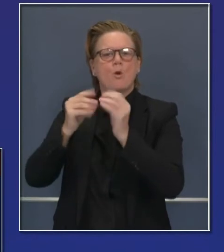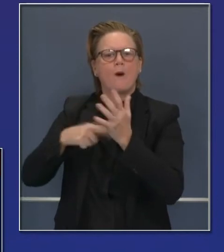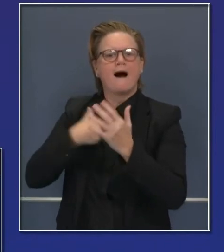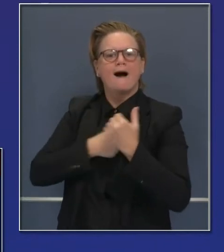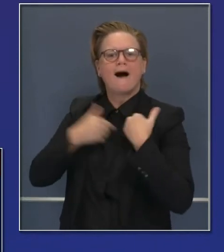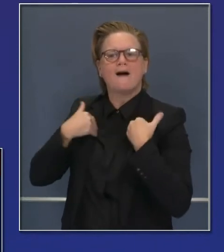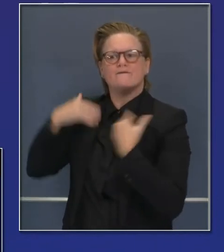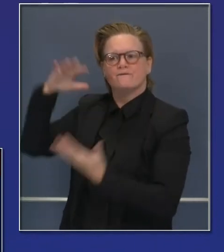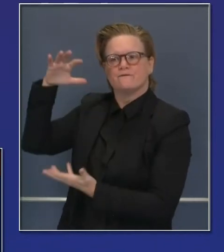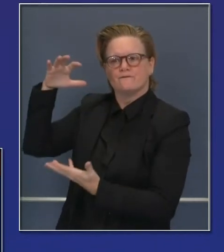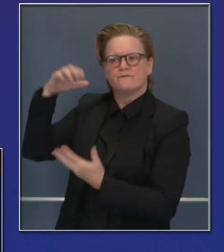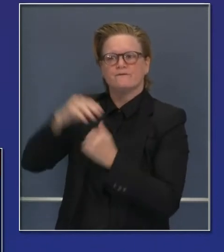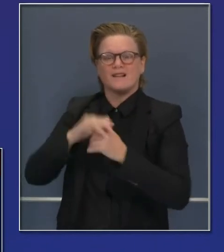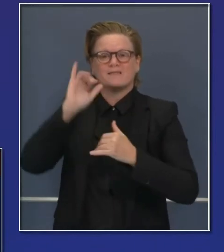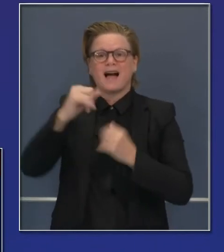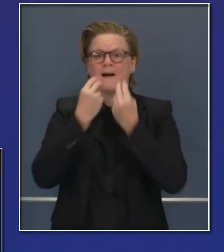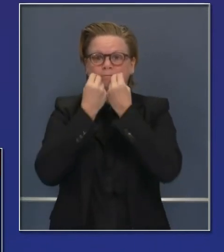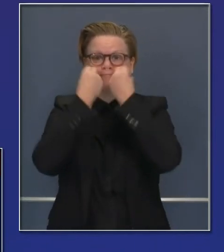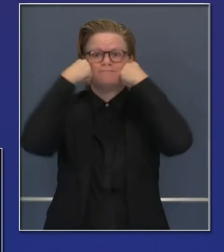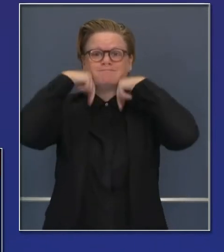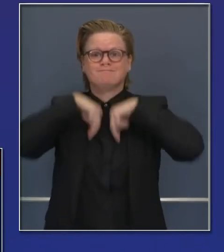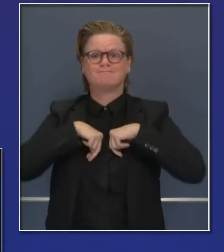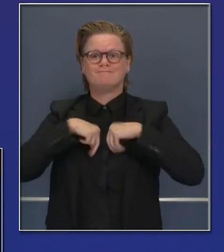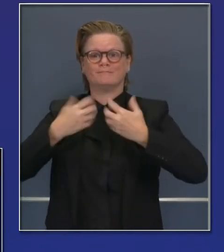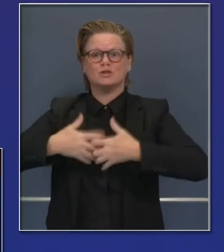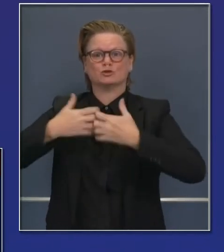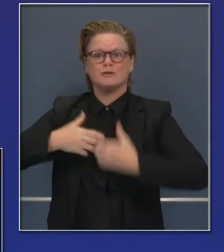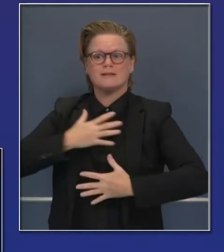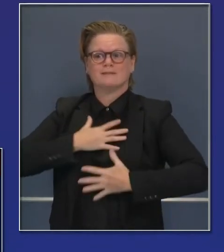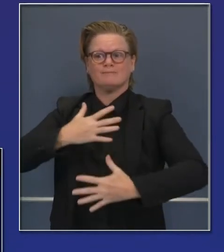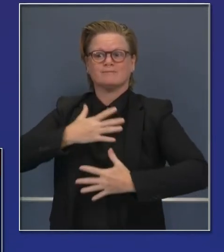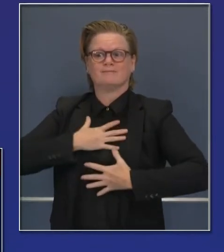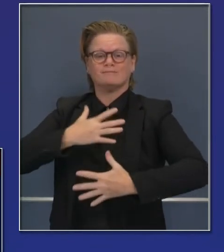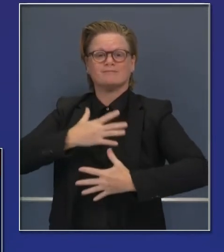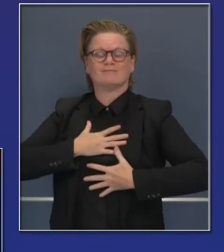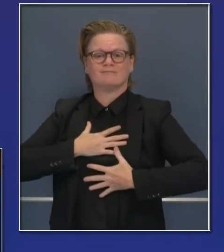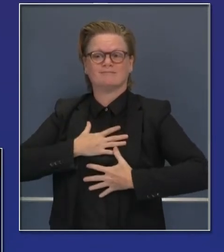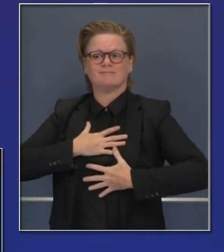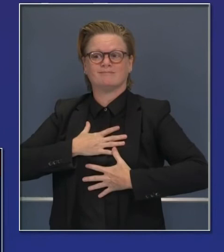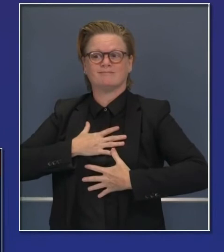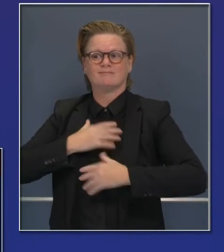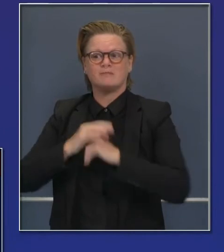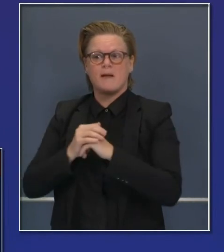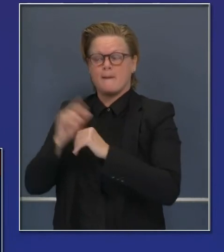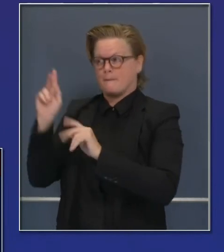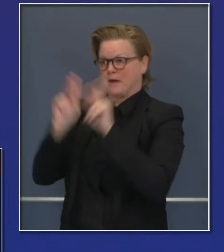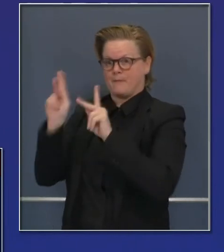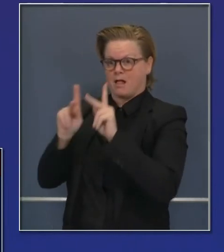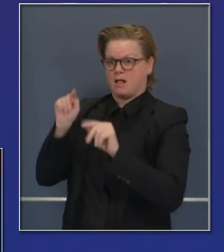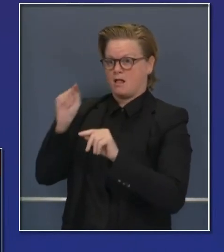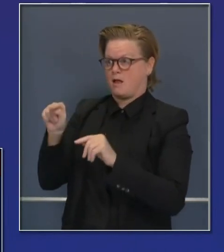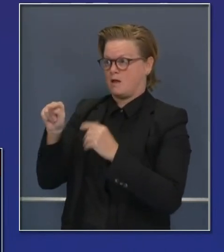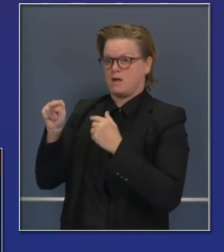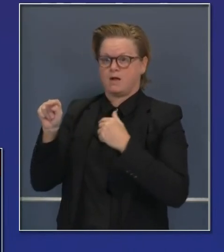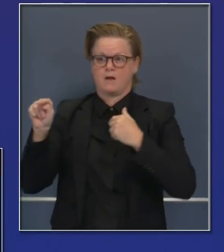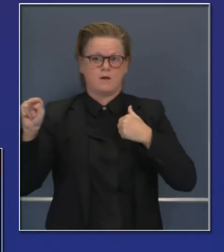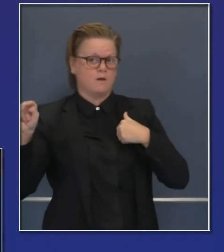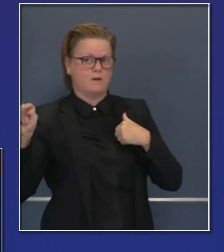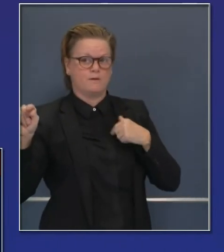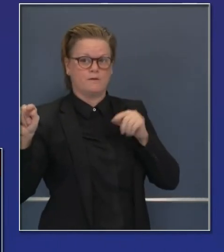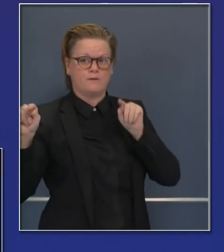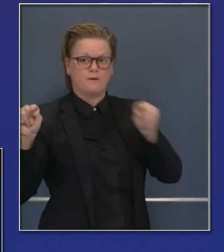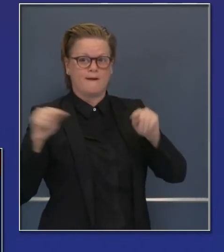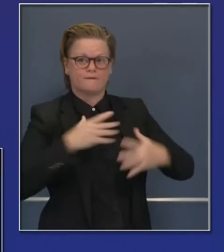we're really talking about personnel and we're talking about ventilators. Of course, space, but at the end of the day, ventilators and healthcare